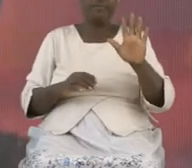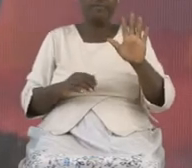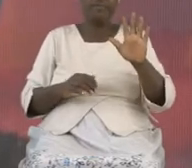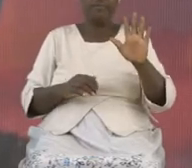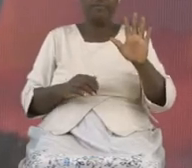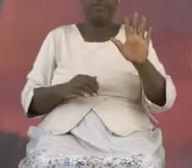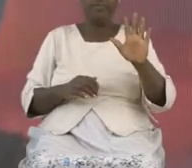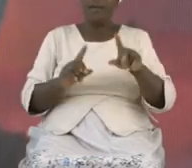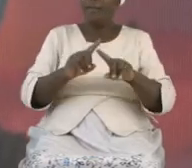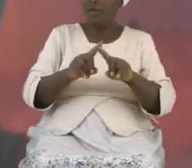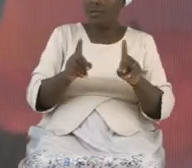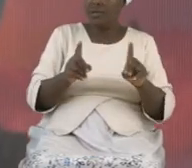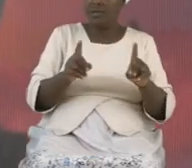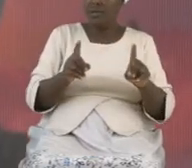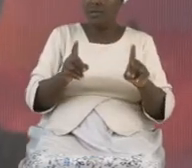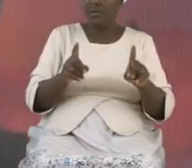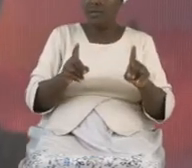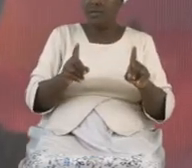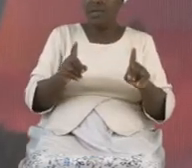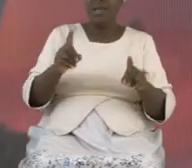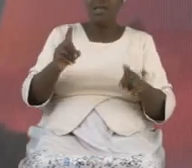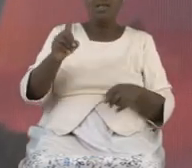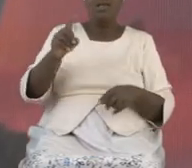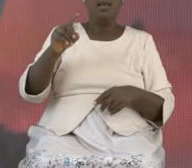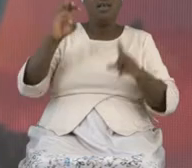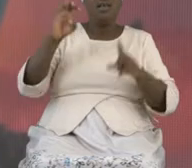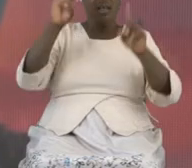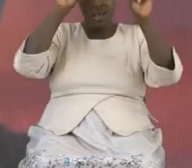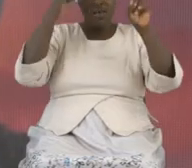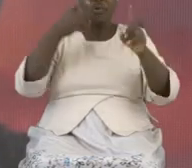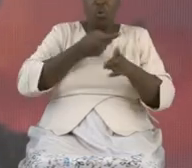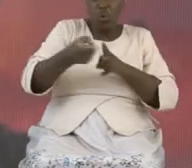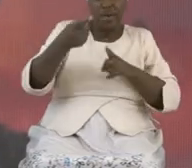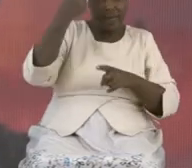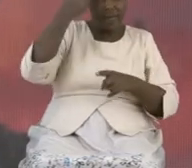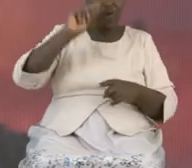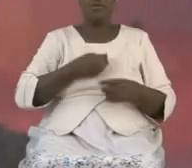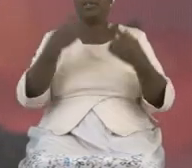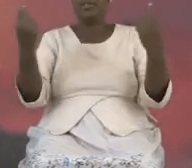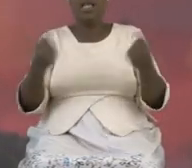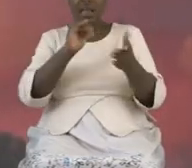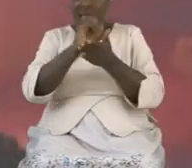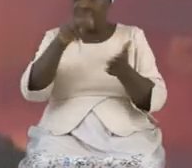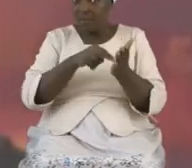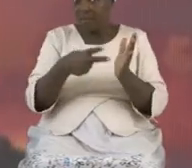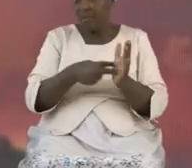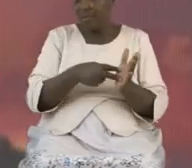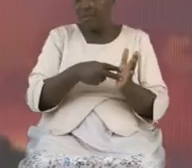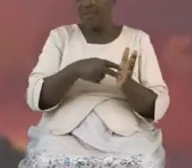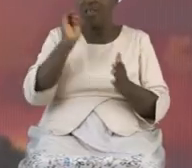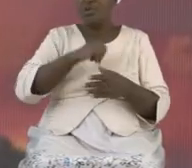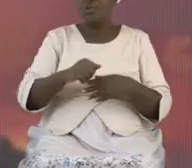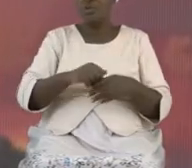But he was wounded for transgressions. That's the purpose. He was bruised